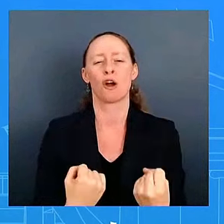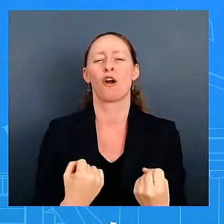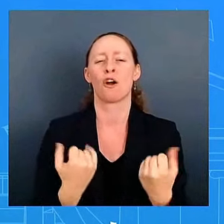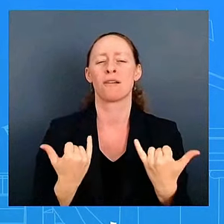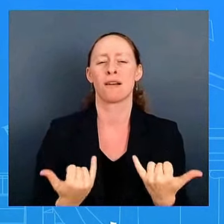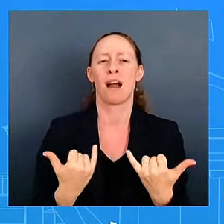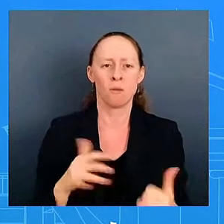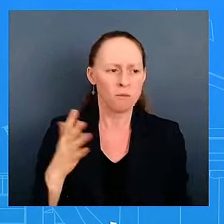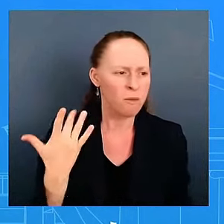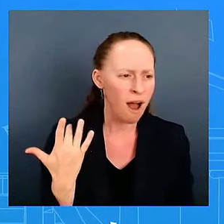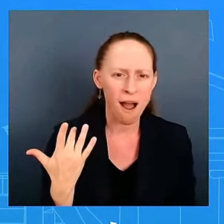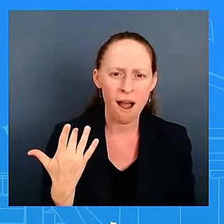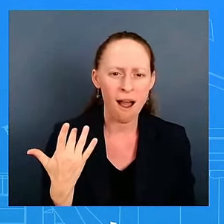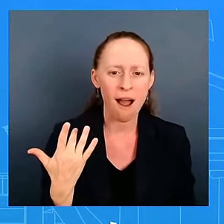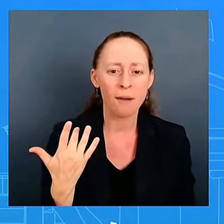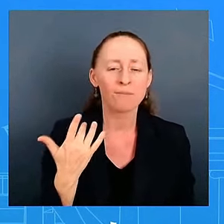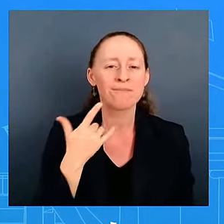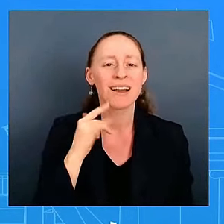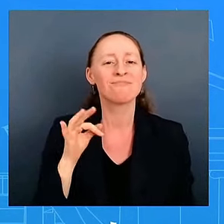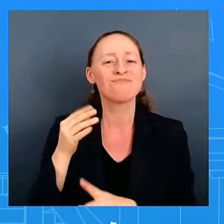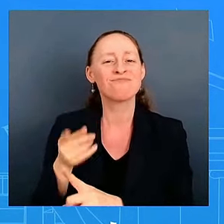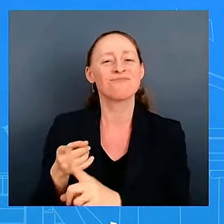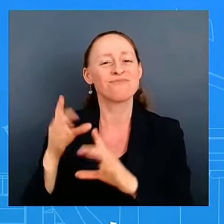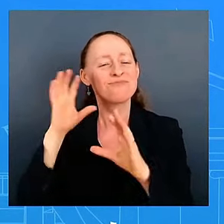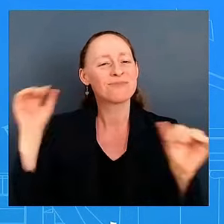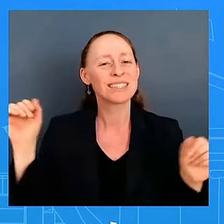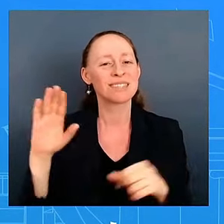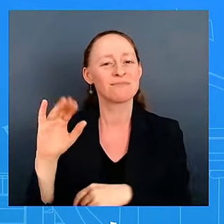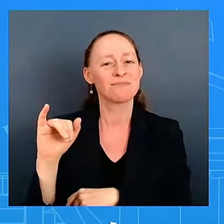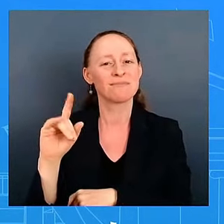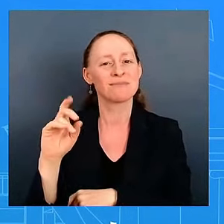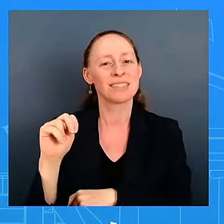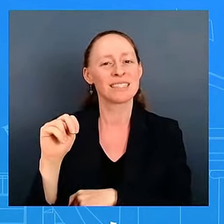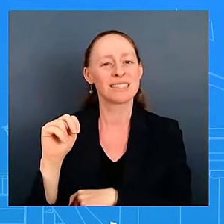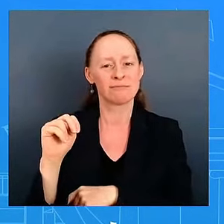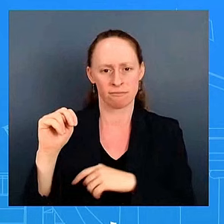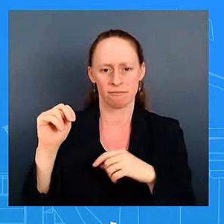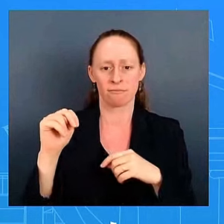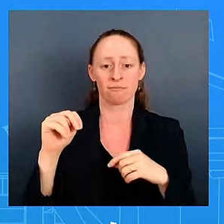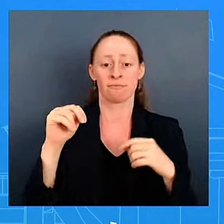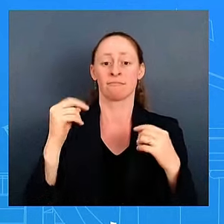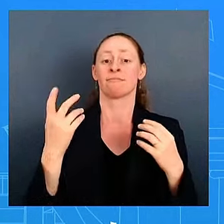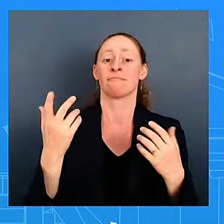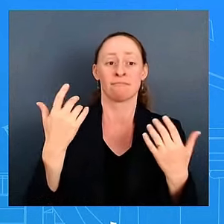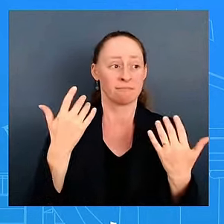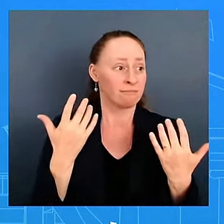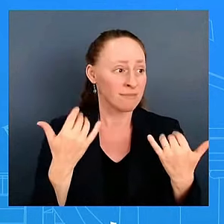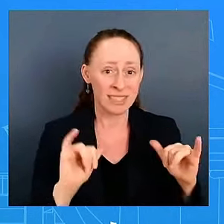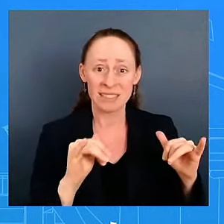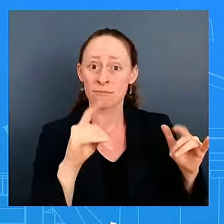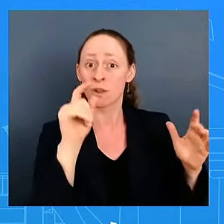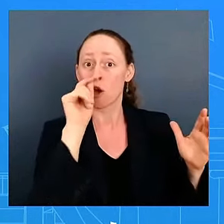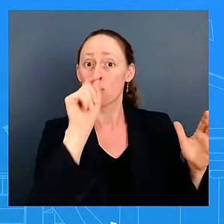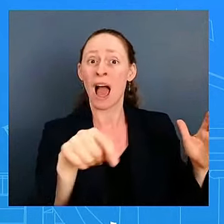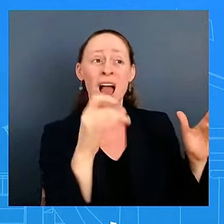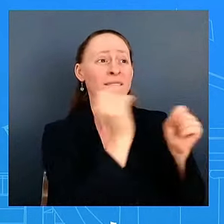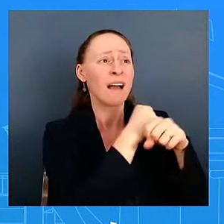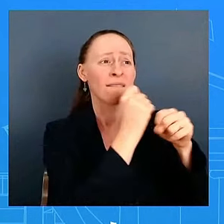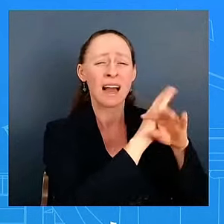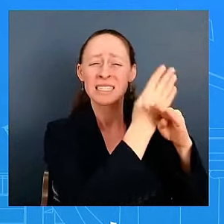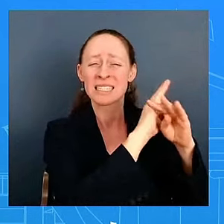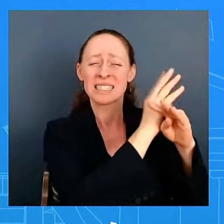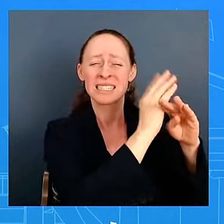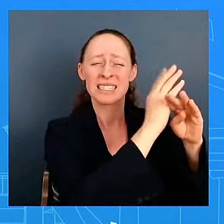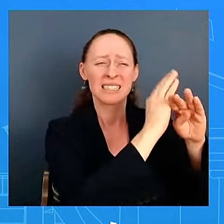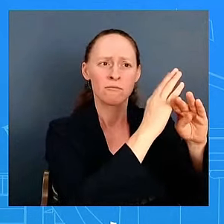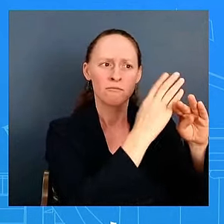because of this president. So our support continues to be unwavering, and we will have more to read out from that bilat.